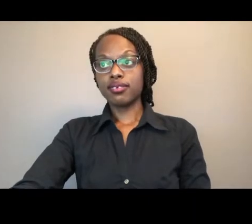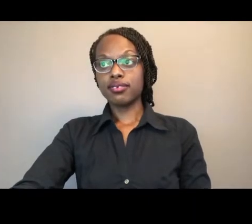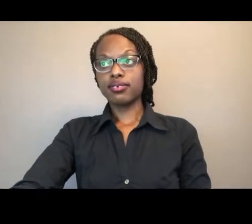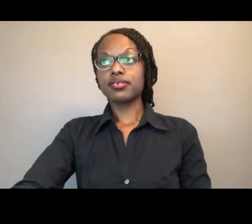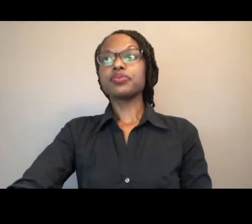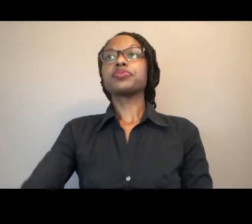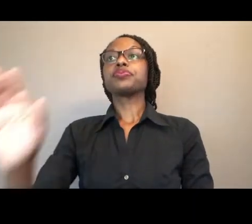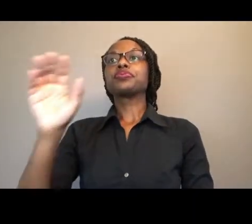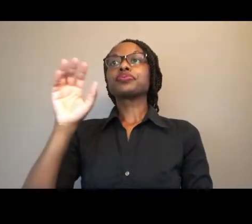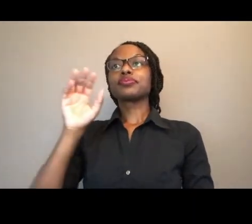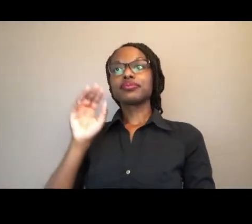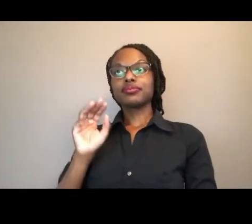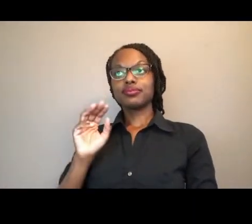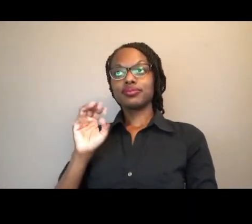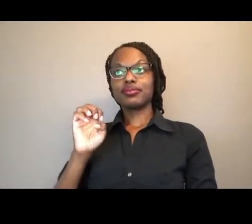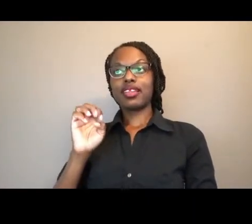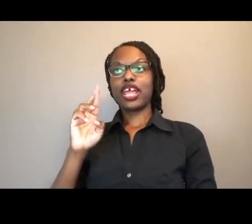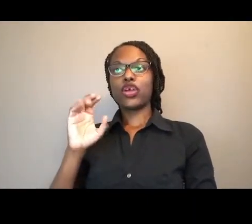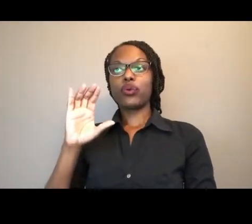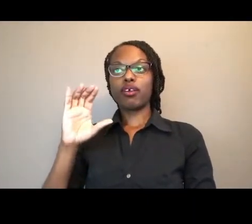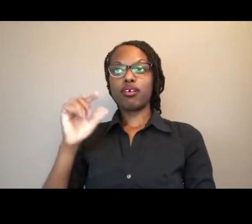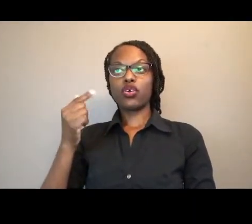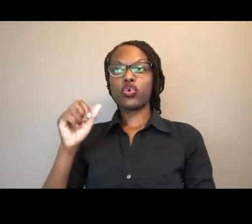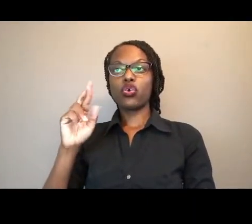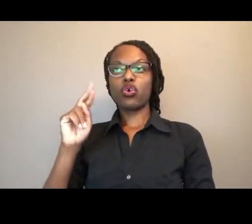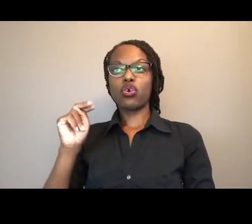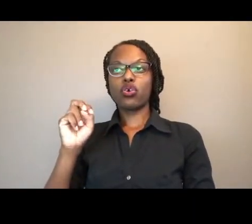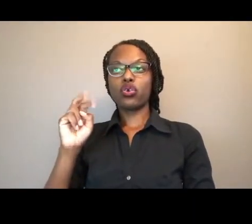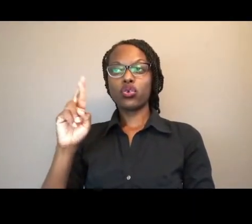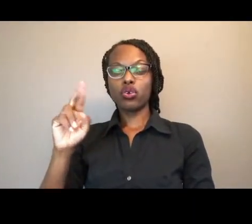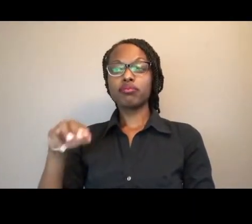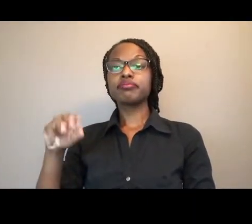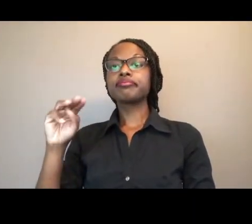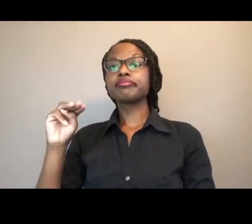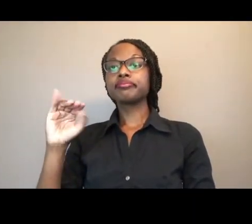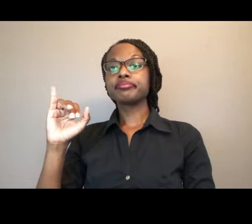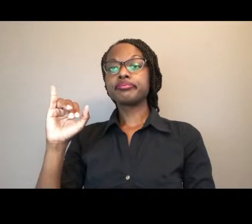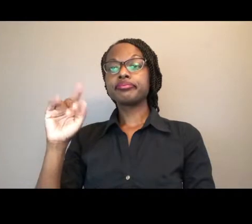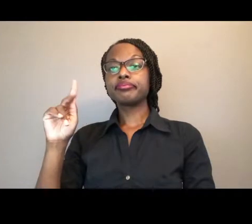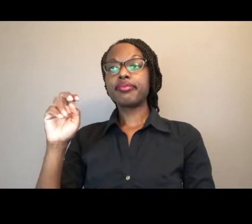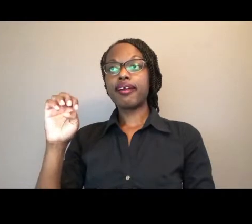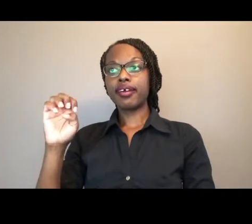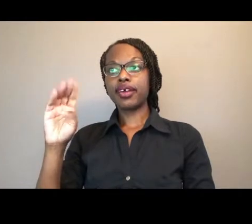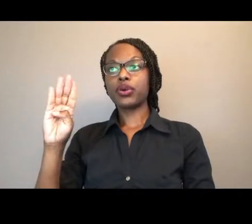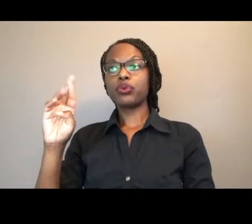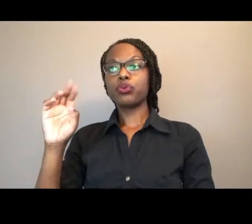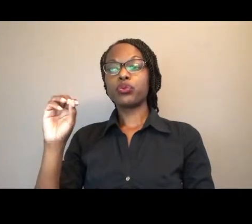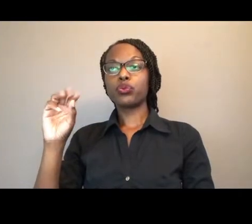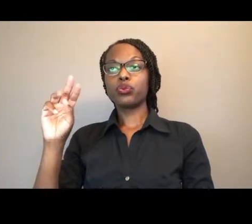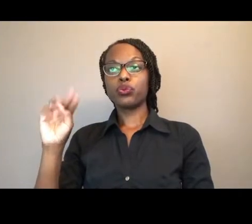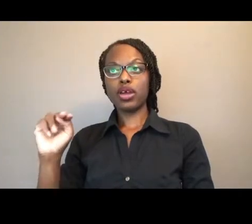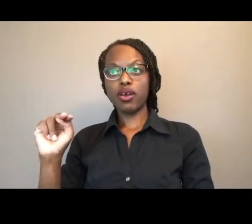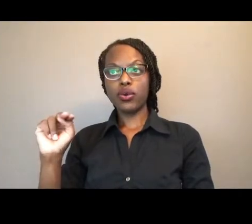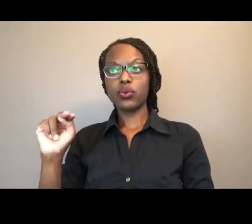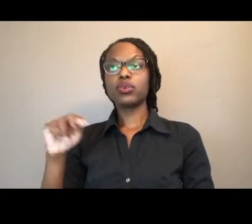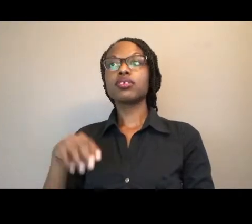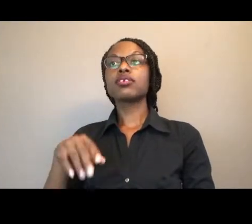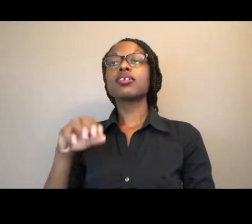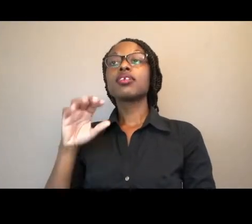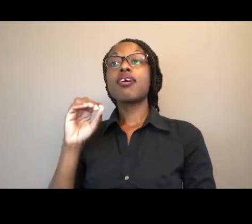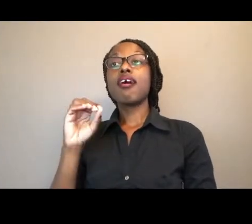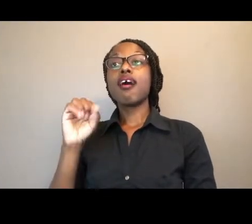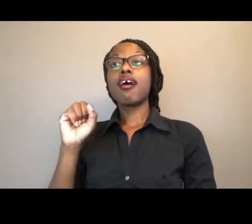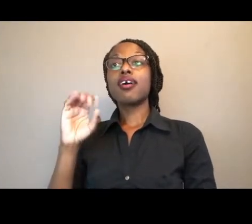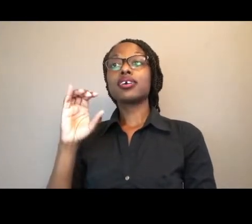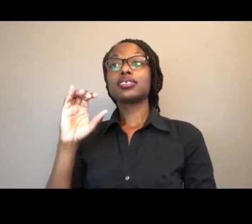by police. Matter. I am also heartbroken over the senseless killings of people with disabilities by the police. We need to pay attention to the fact